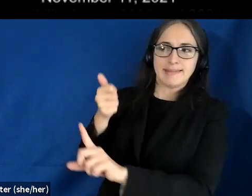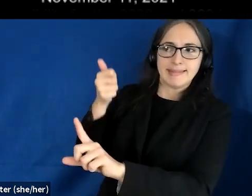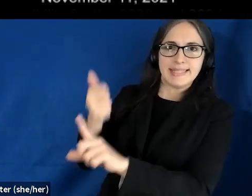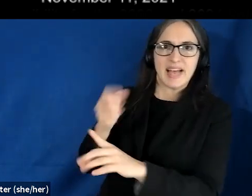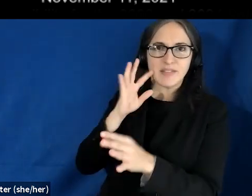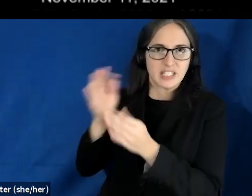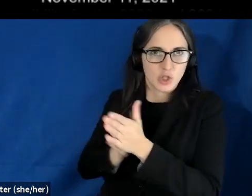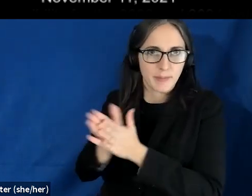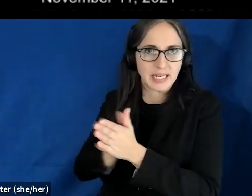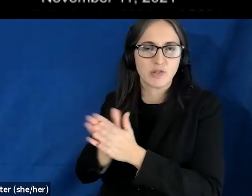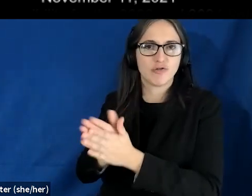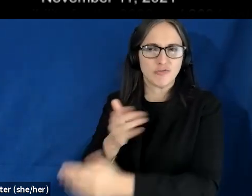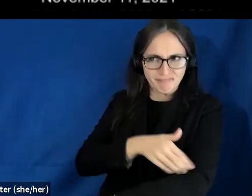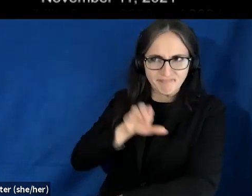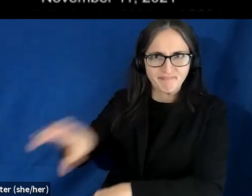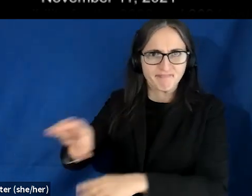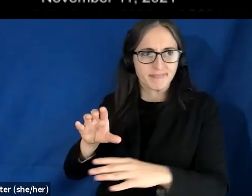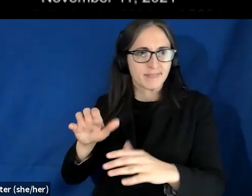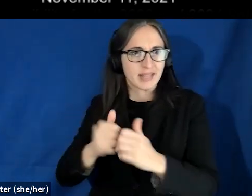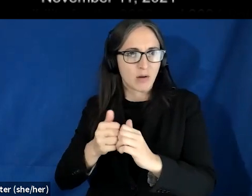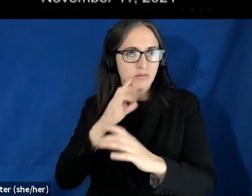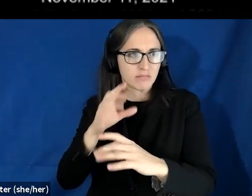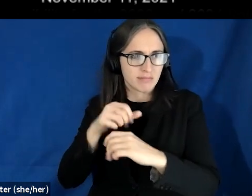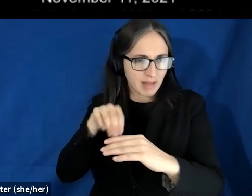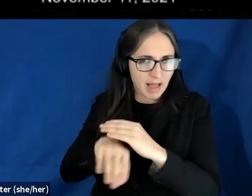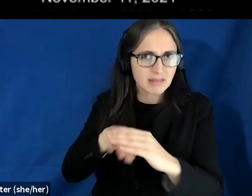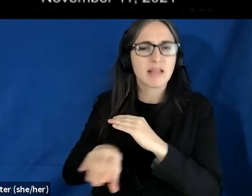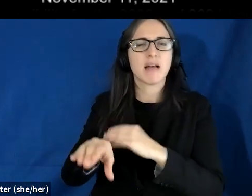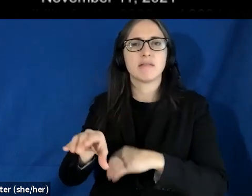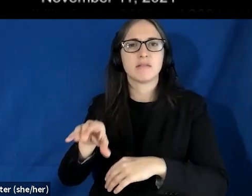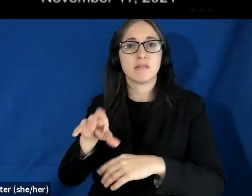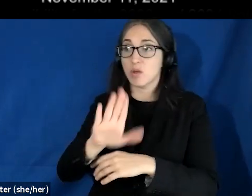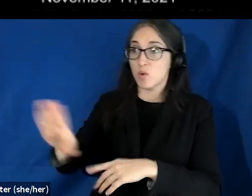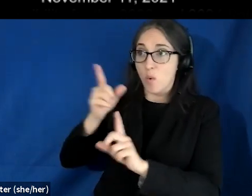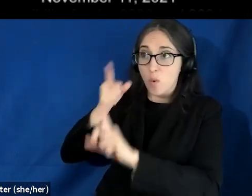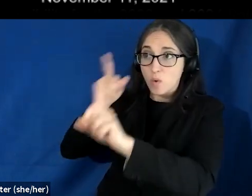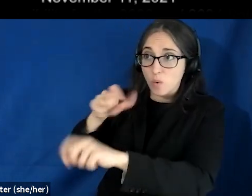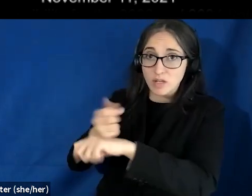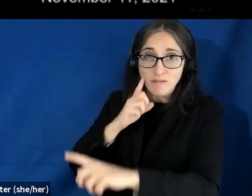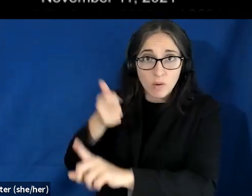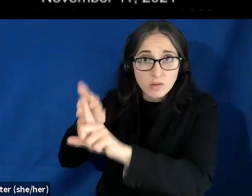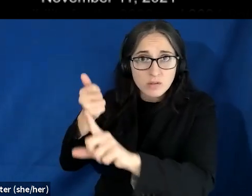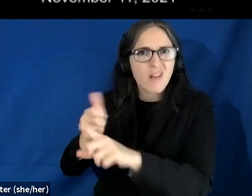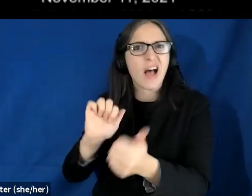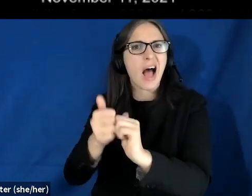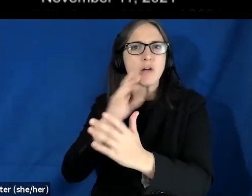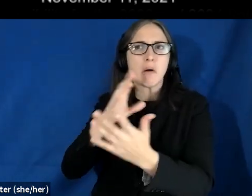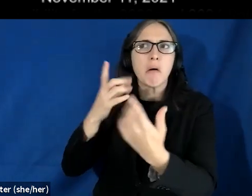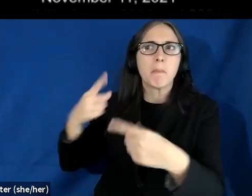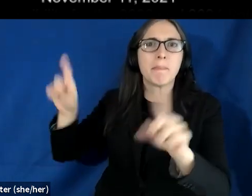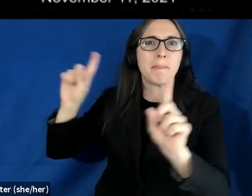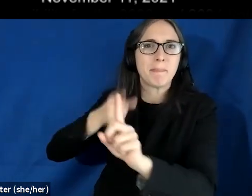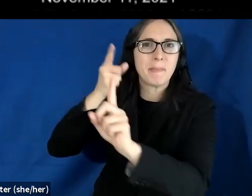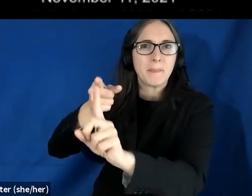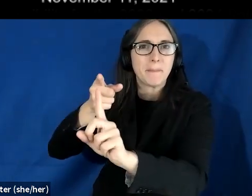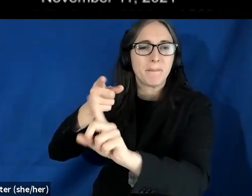resources, the technology, everything that you need to reach the goals that you have set for yourself. We're not talking about that part today. The other